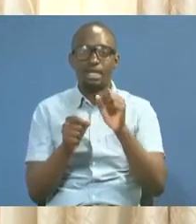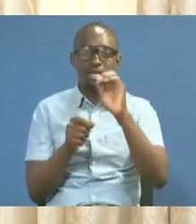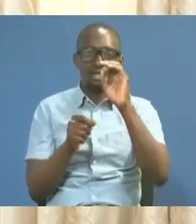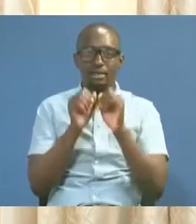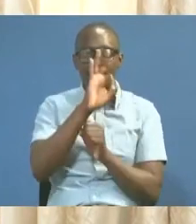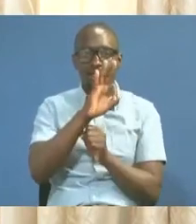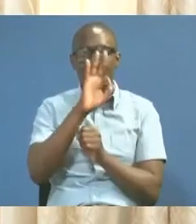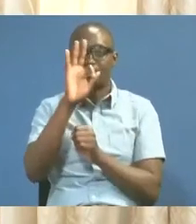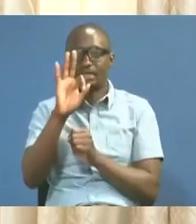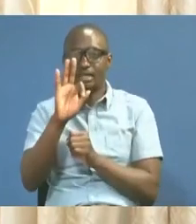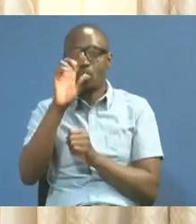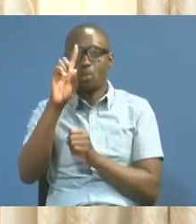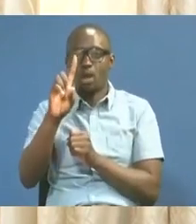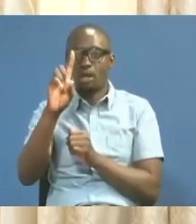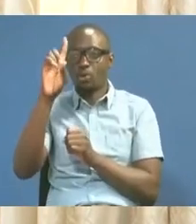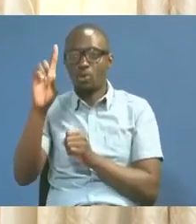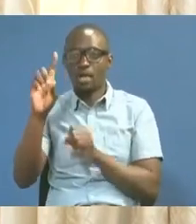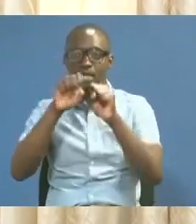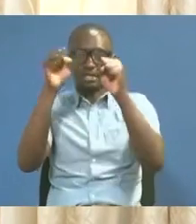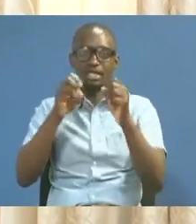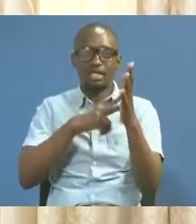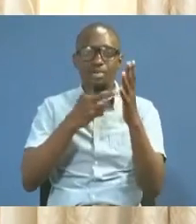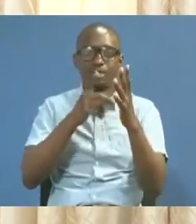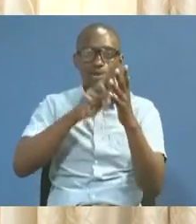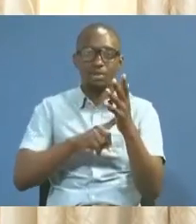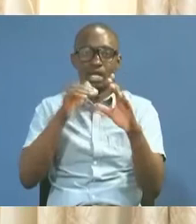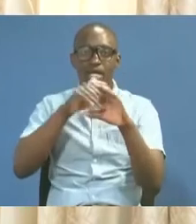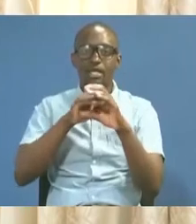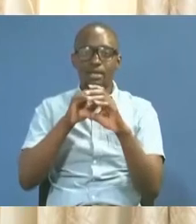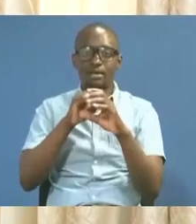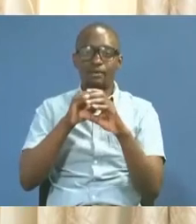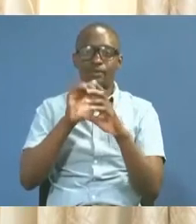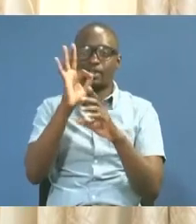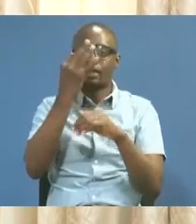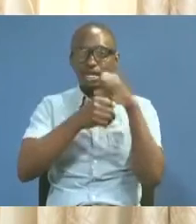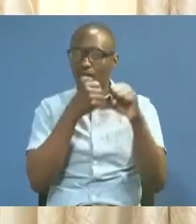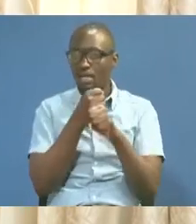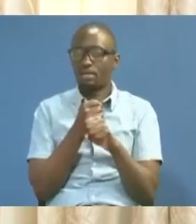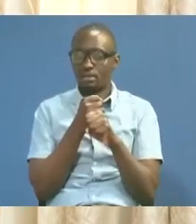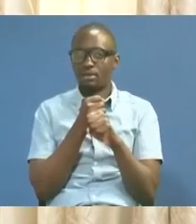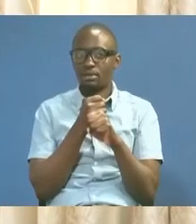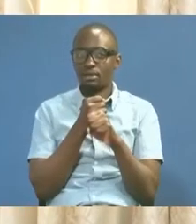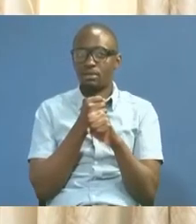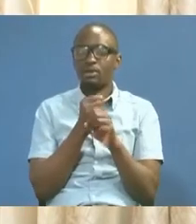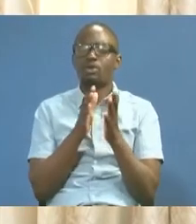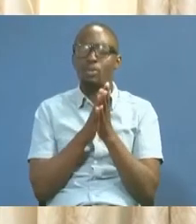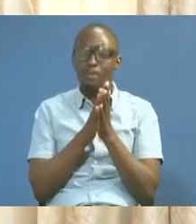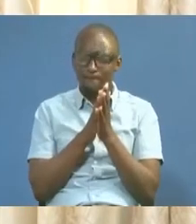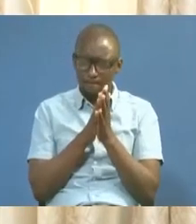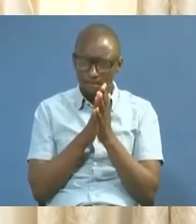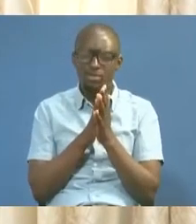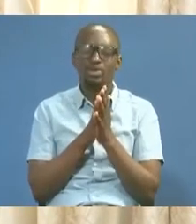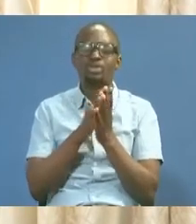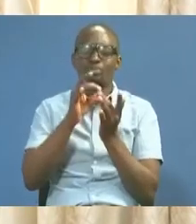3-3-1-1 structure. That means by the third year, by the time you go to third year, you'll be more